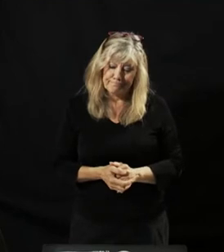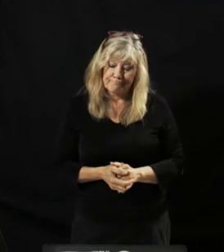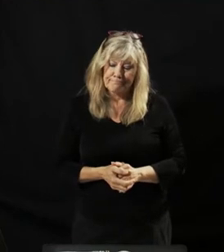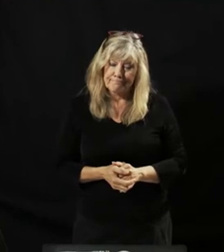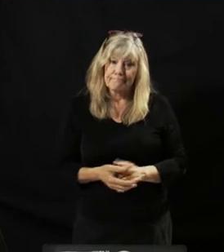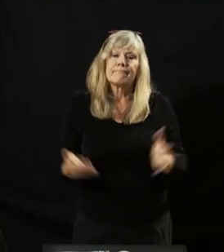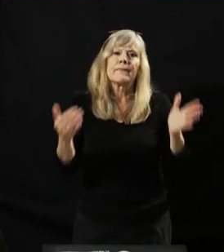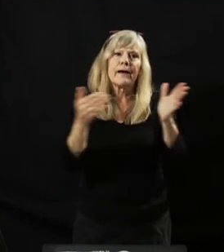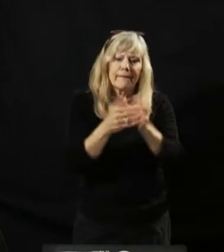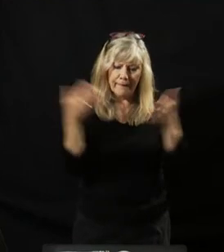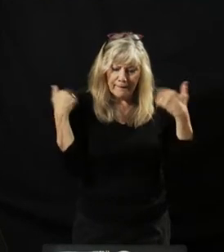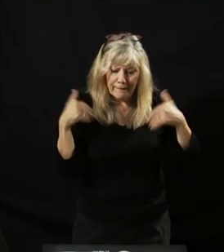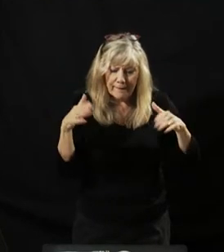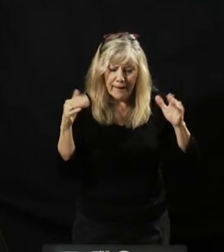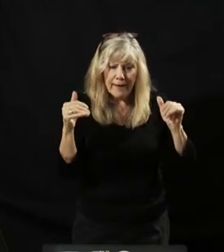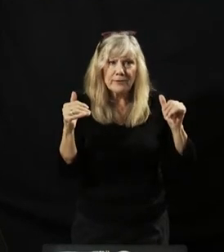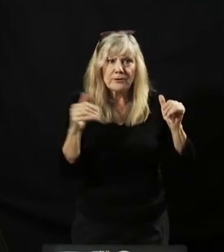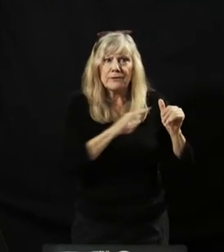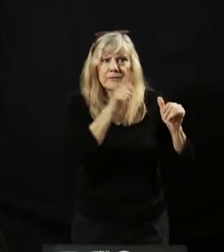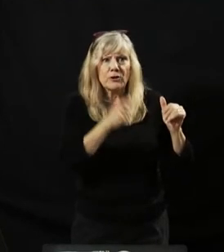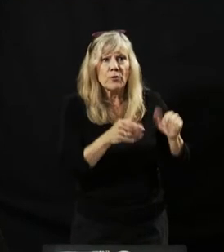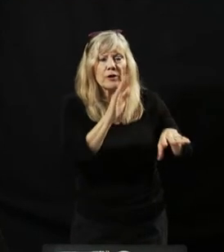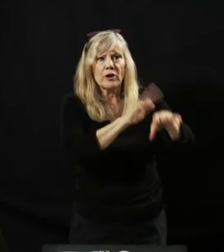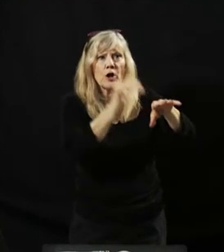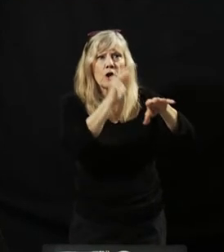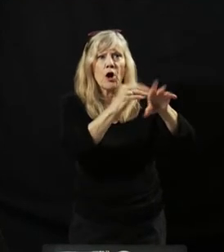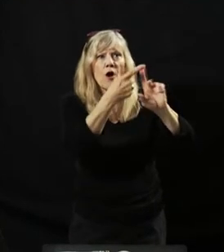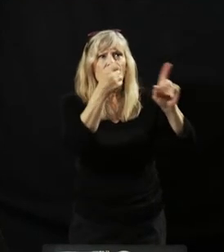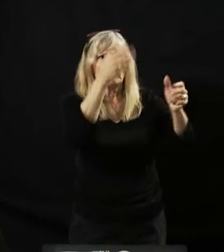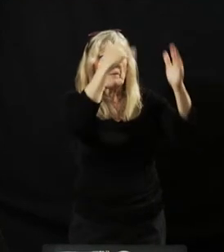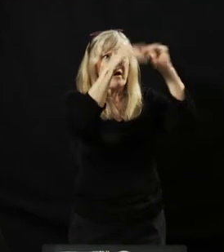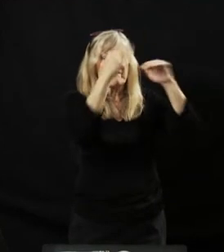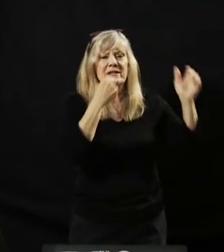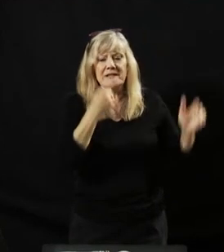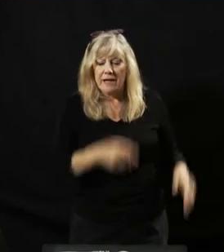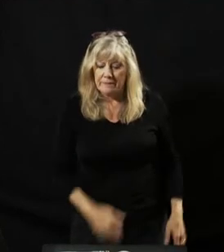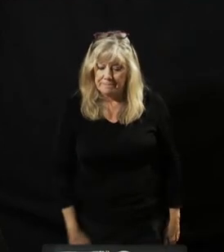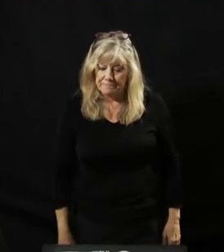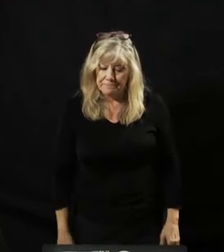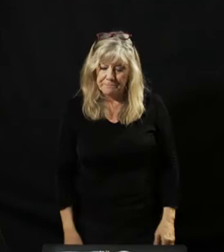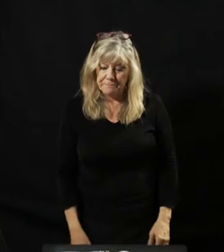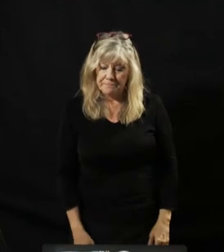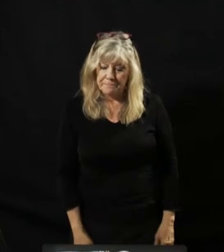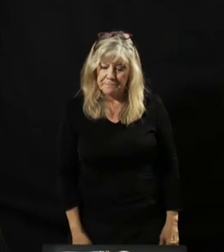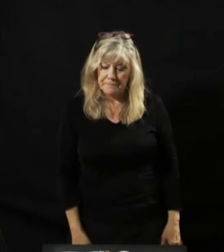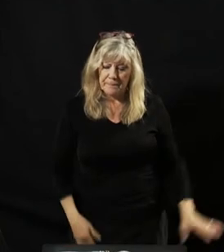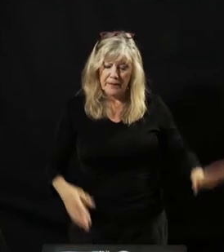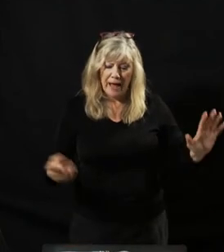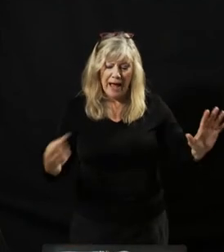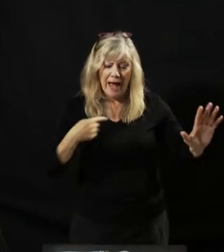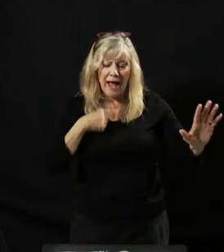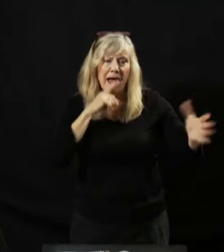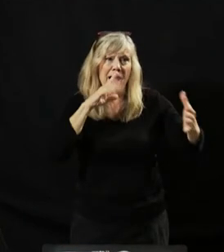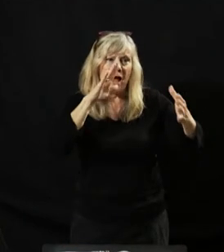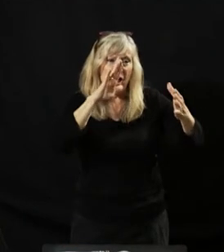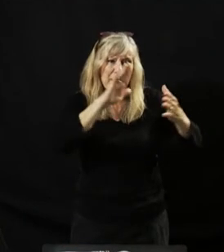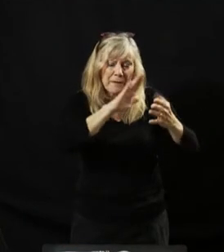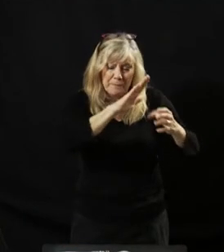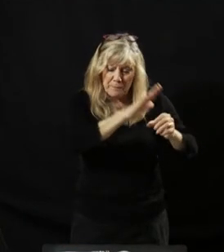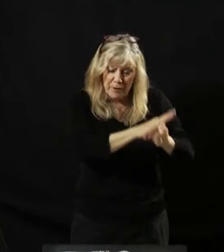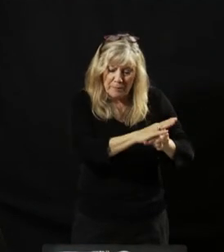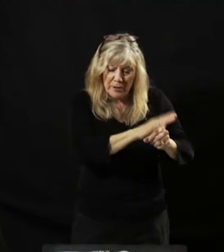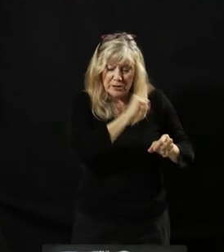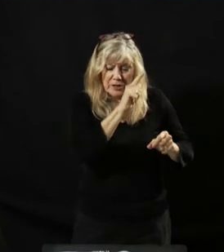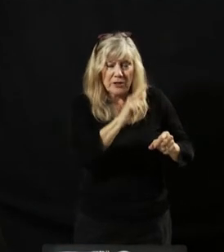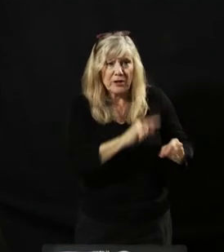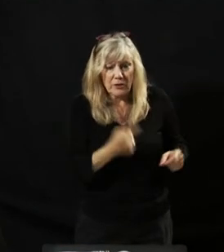Again the Lord's messenger called to Abraham from heaven and said, "I swear by myself, declares